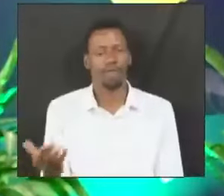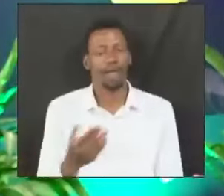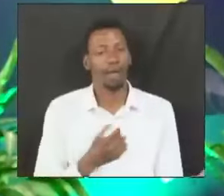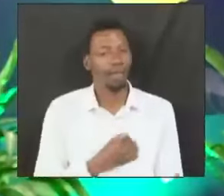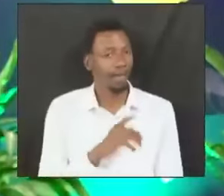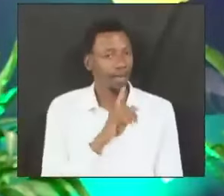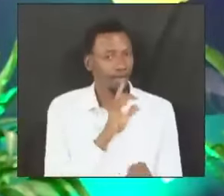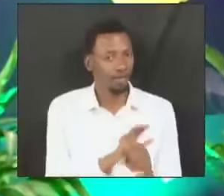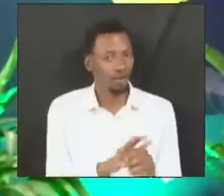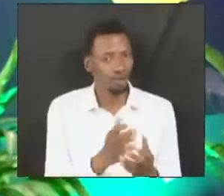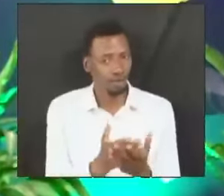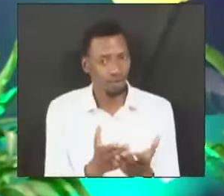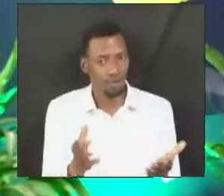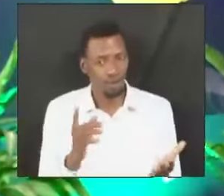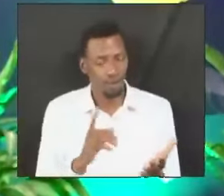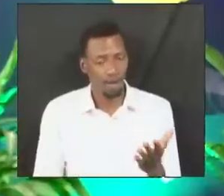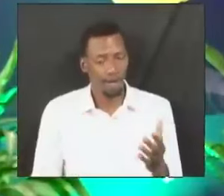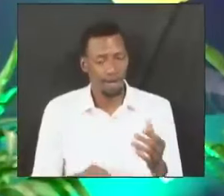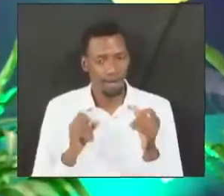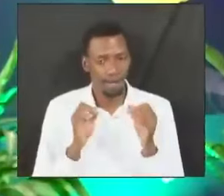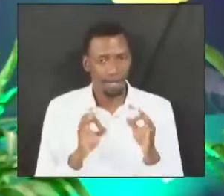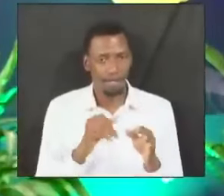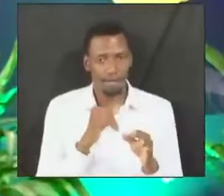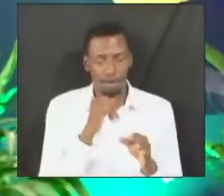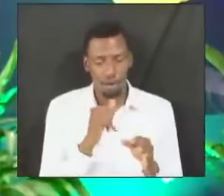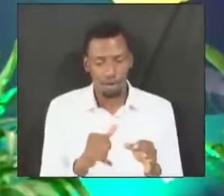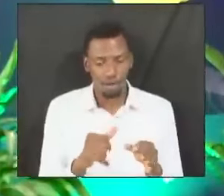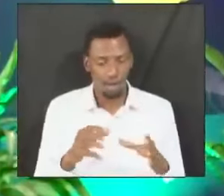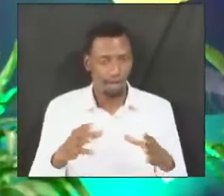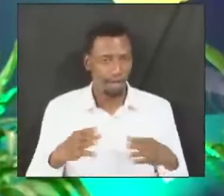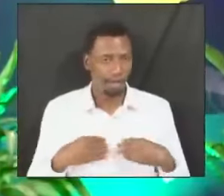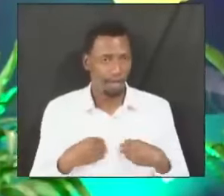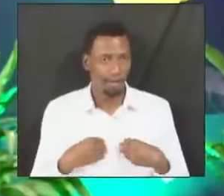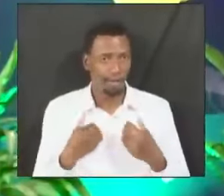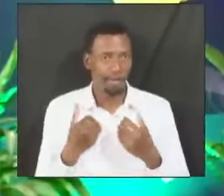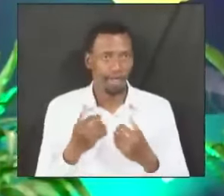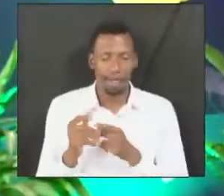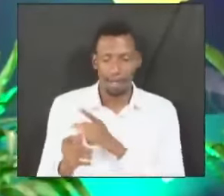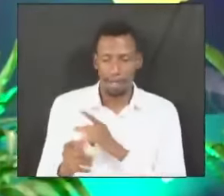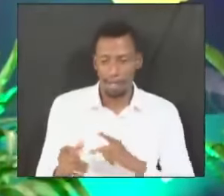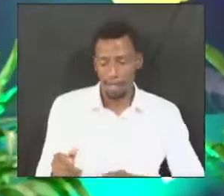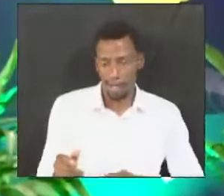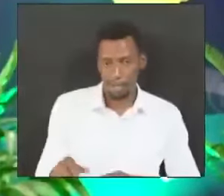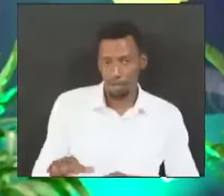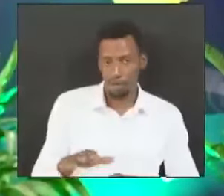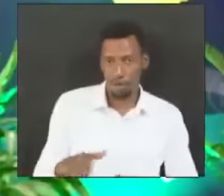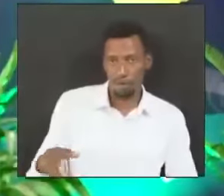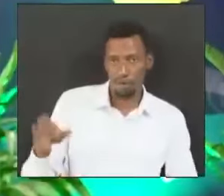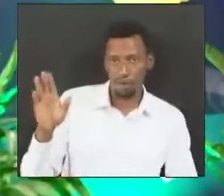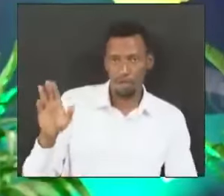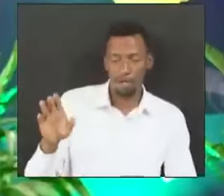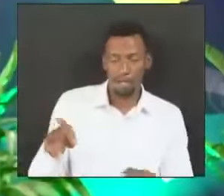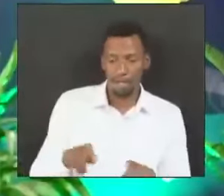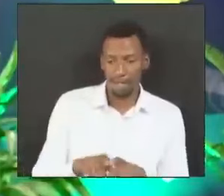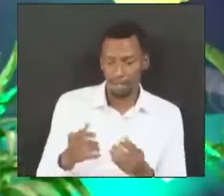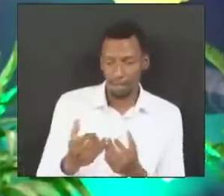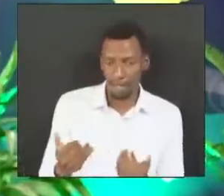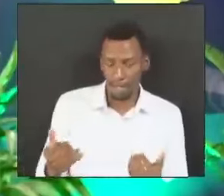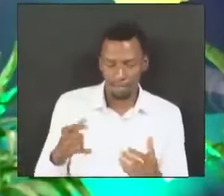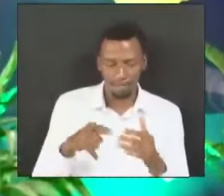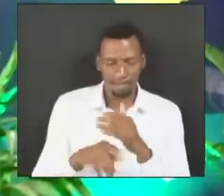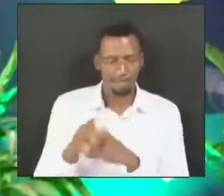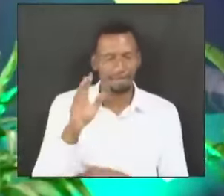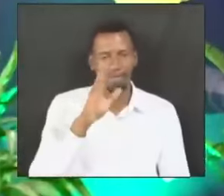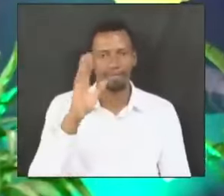not accept the kingdom of God like a child will never enter it. Then he took the children into his